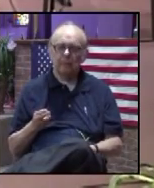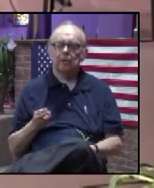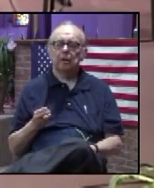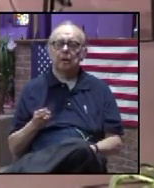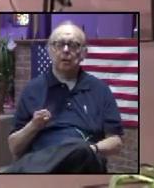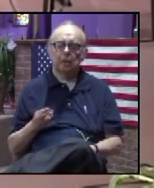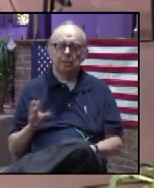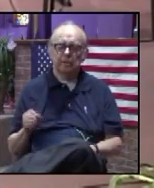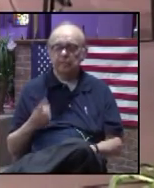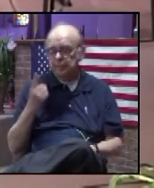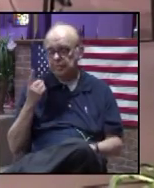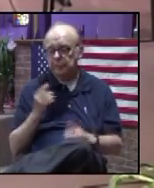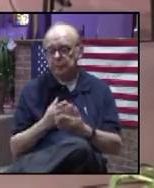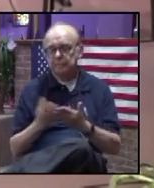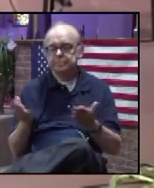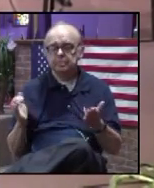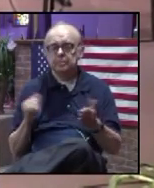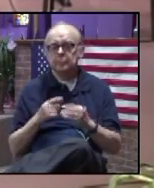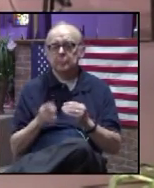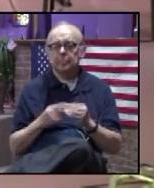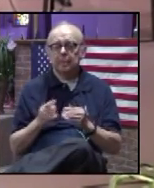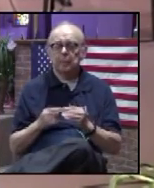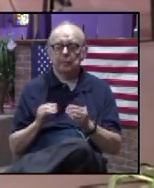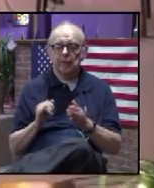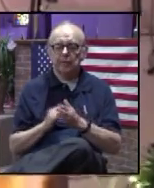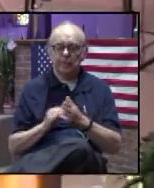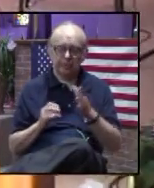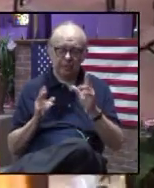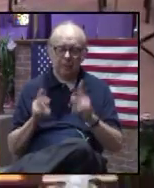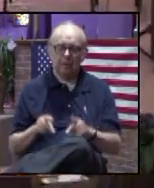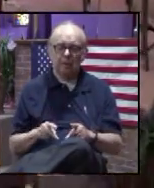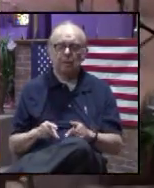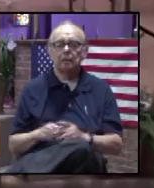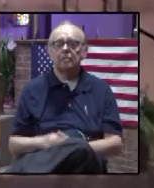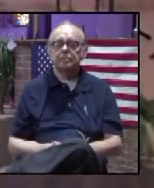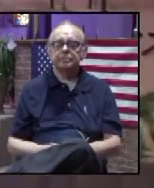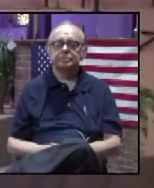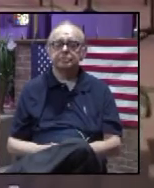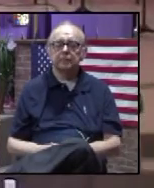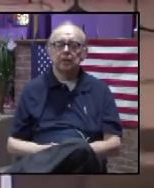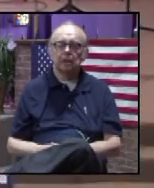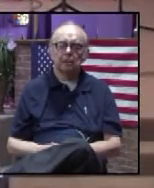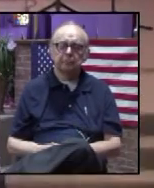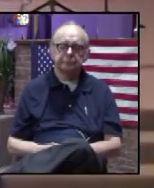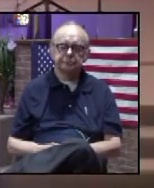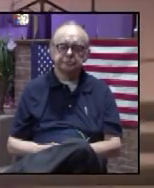And you got to understand something about this Joseph of Arimathea.